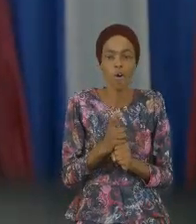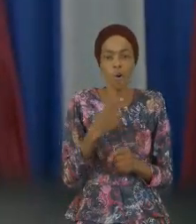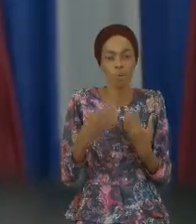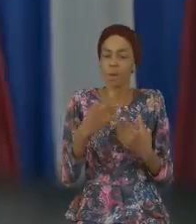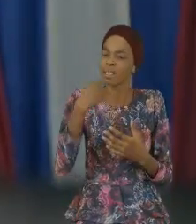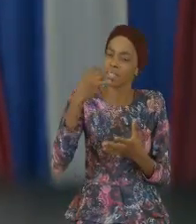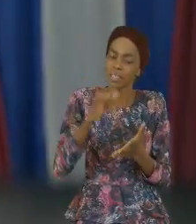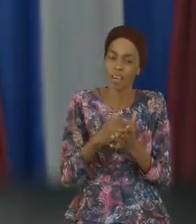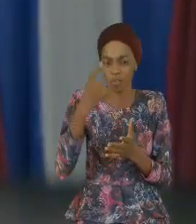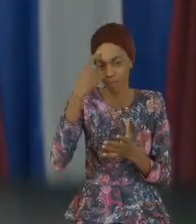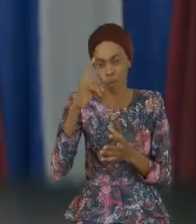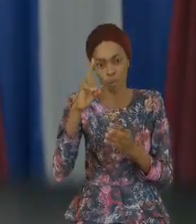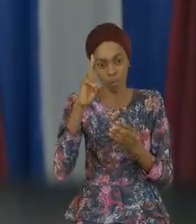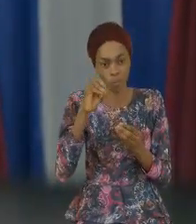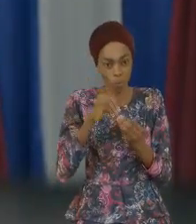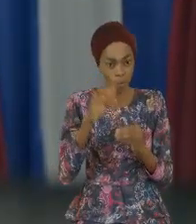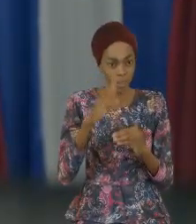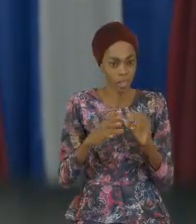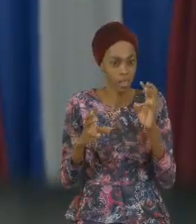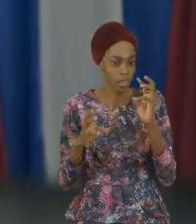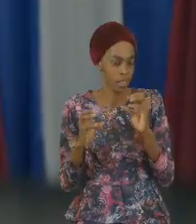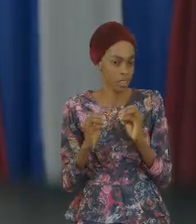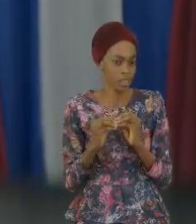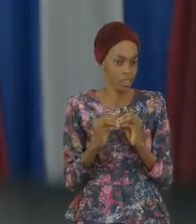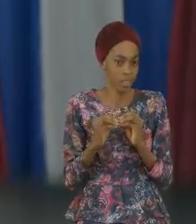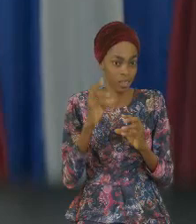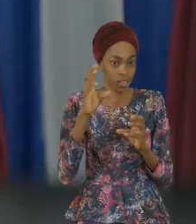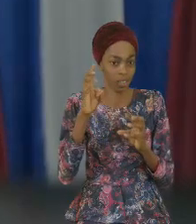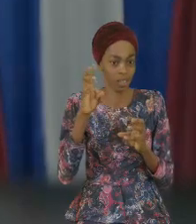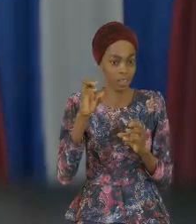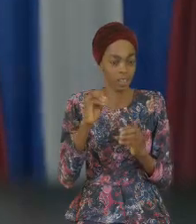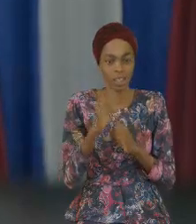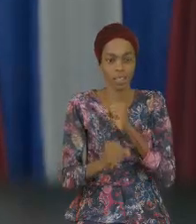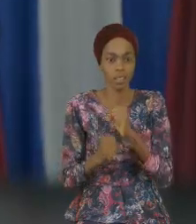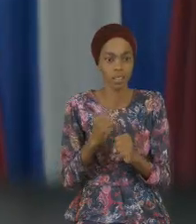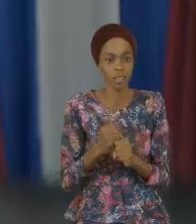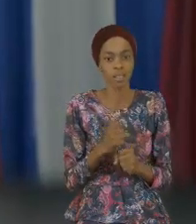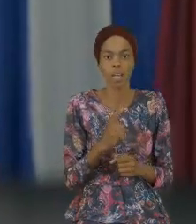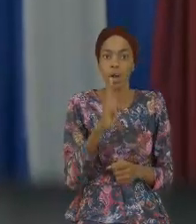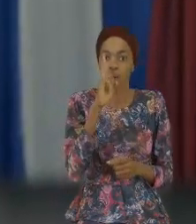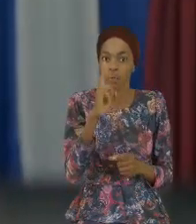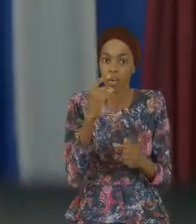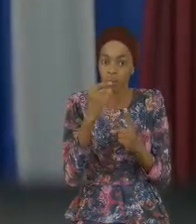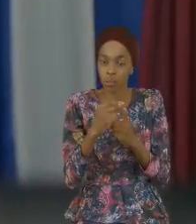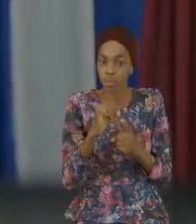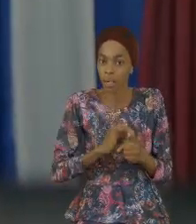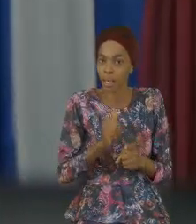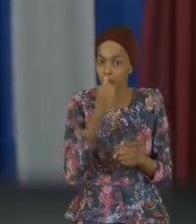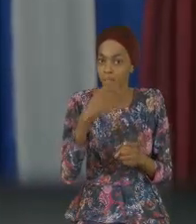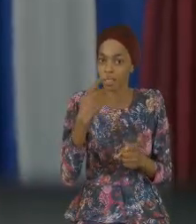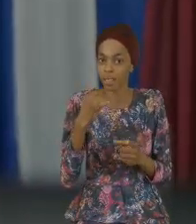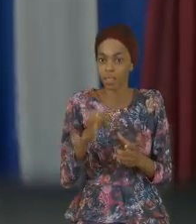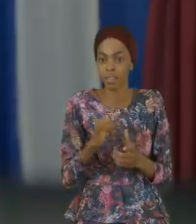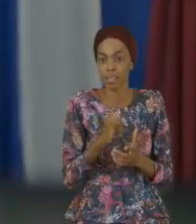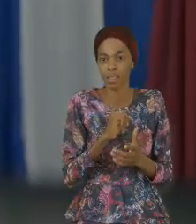more than 60 years, now, one sentence and saying, my